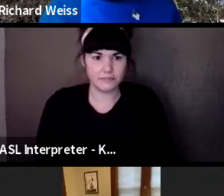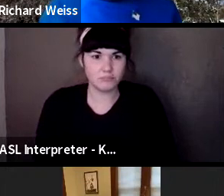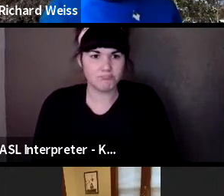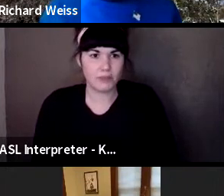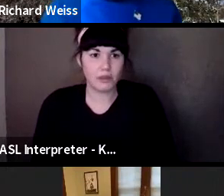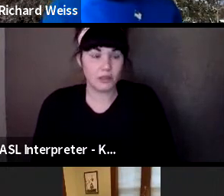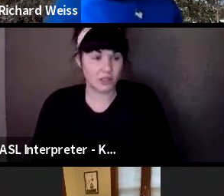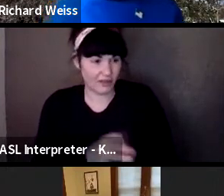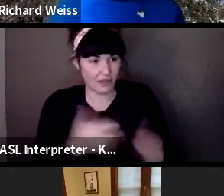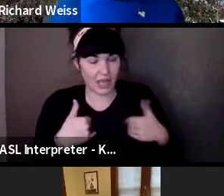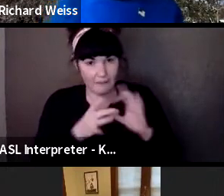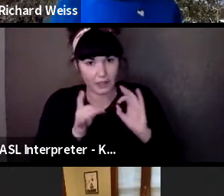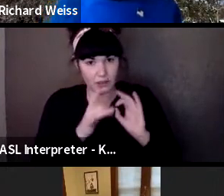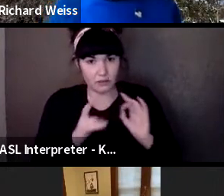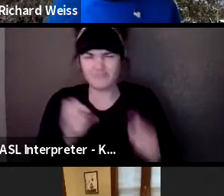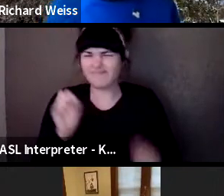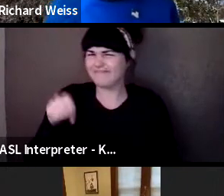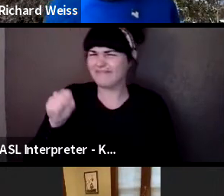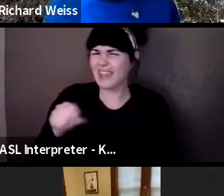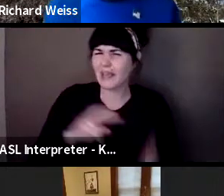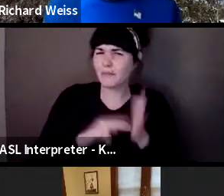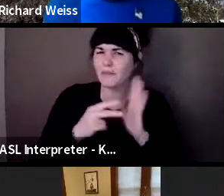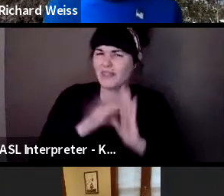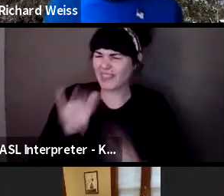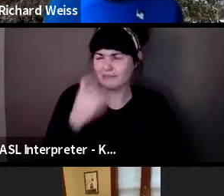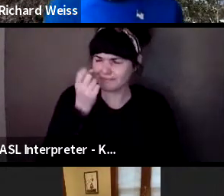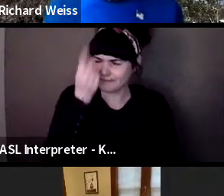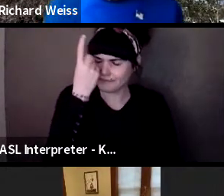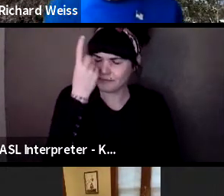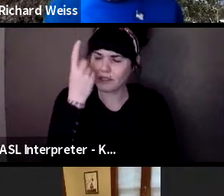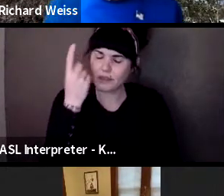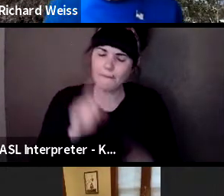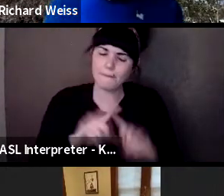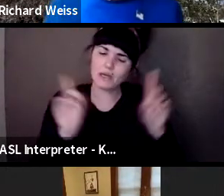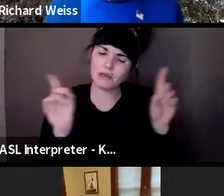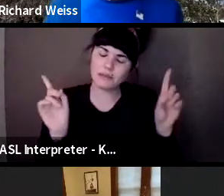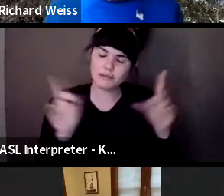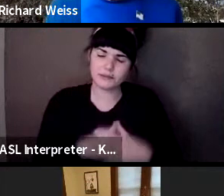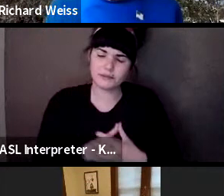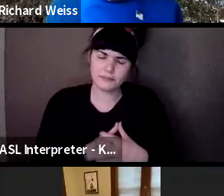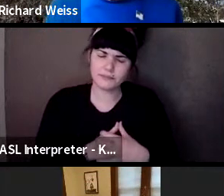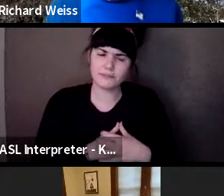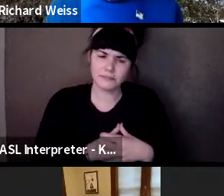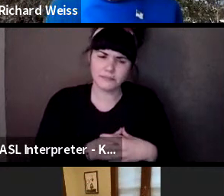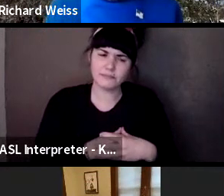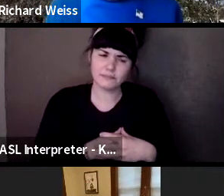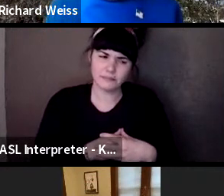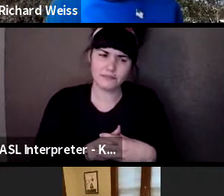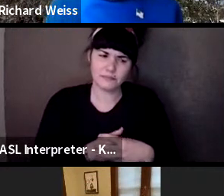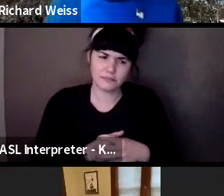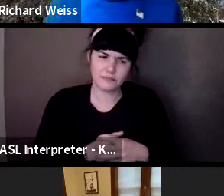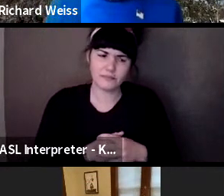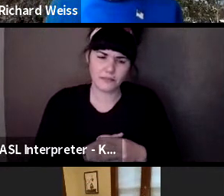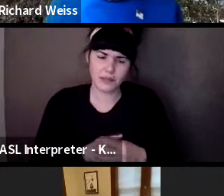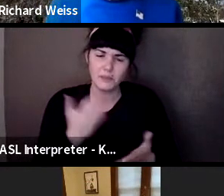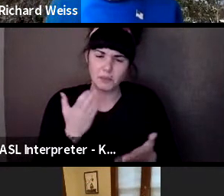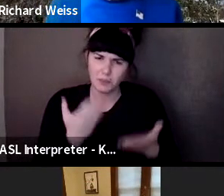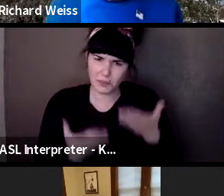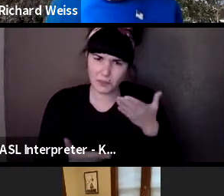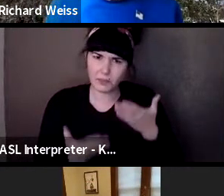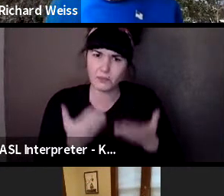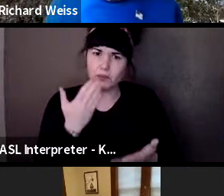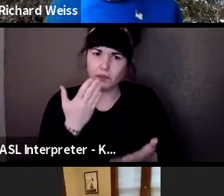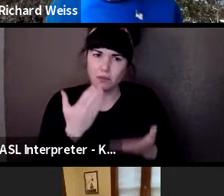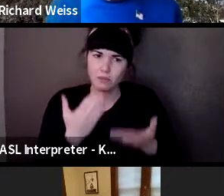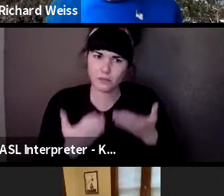Yeah, I mean, that makes sense, but I would imagine that it would be much more prudent for us to have an updated